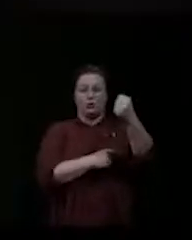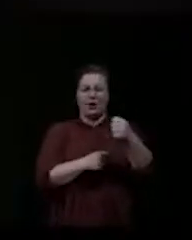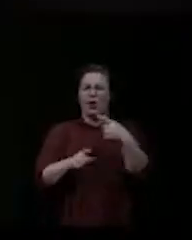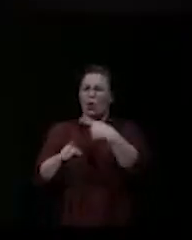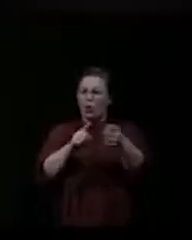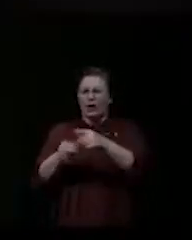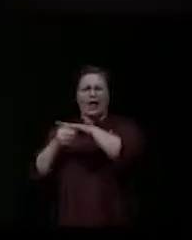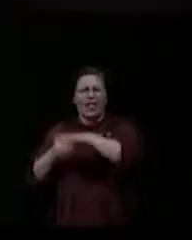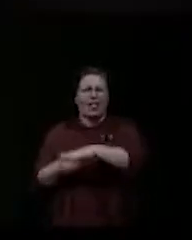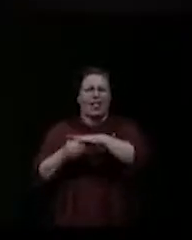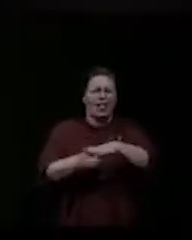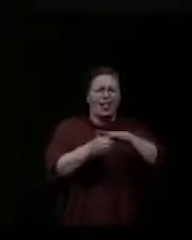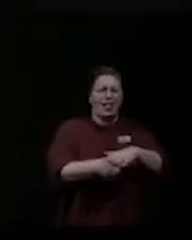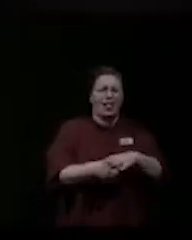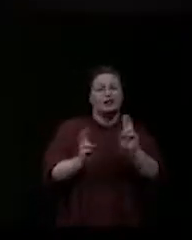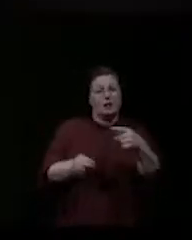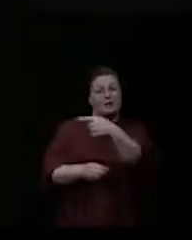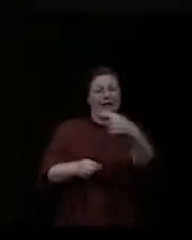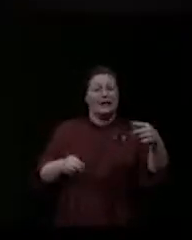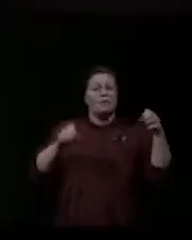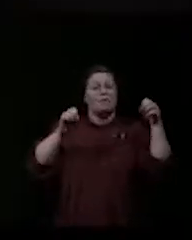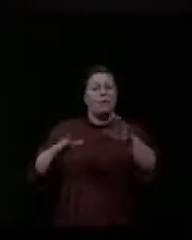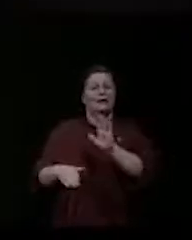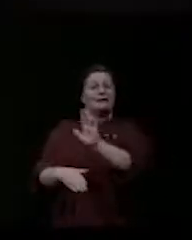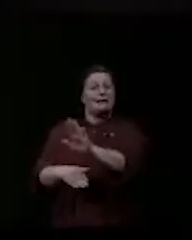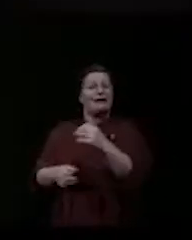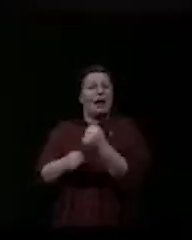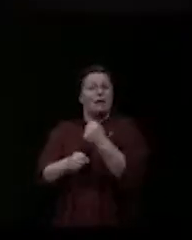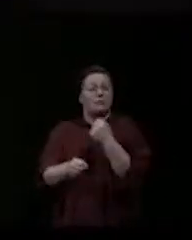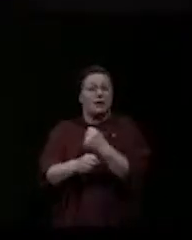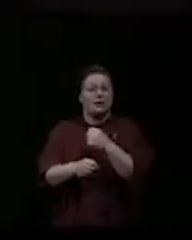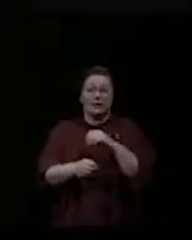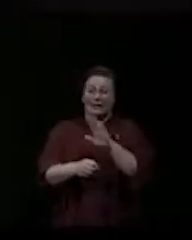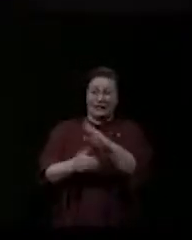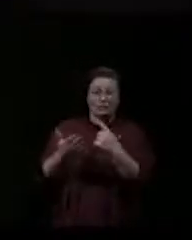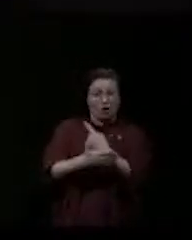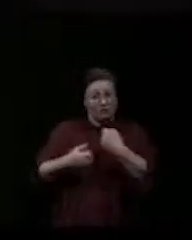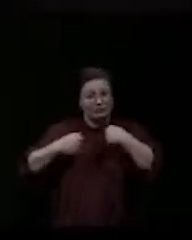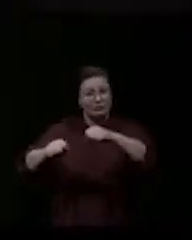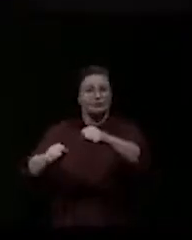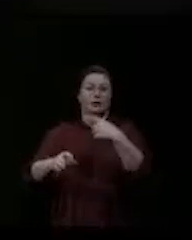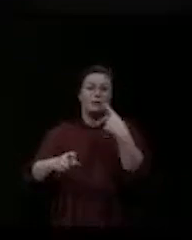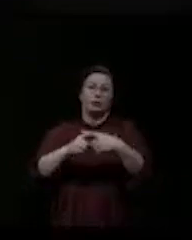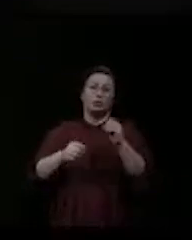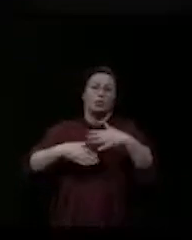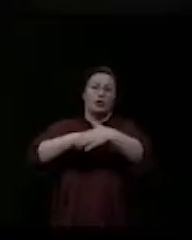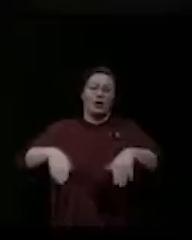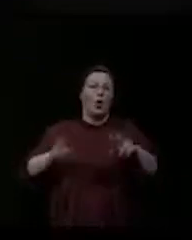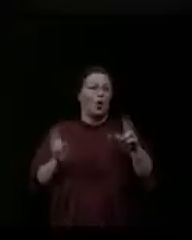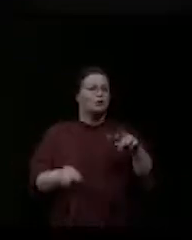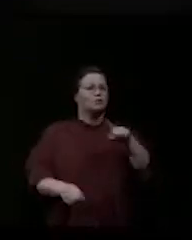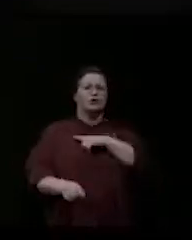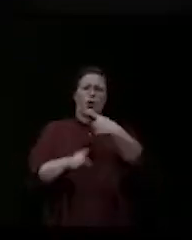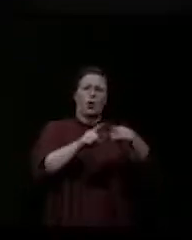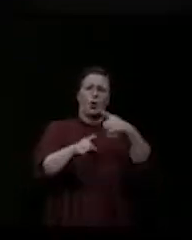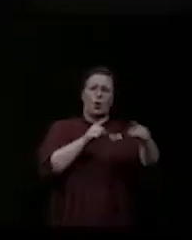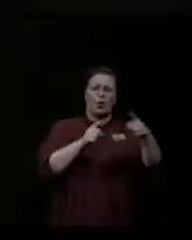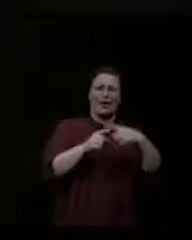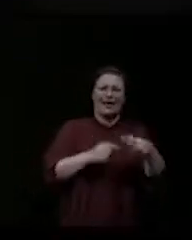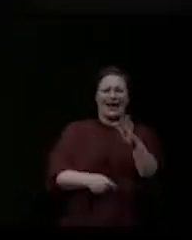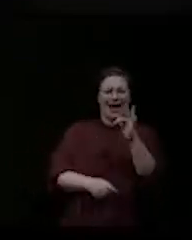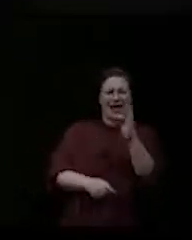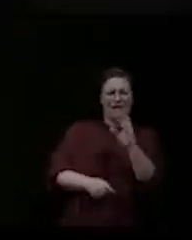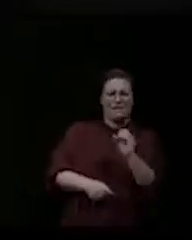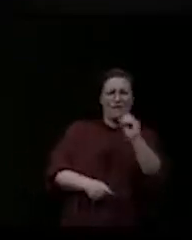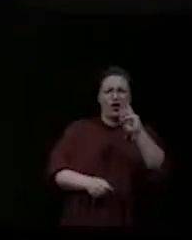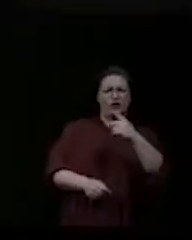can negatively impact their work and independence. Coordinated smear campaigns against